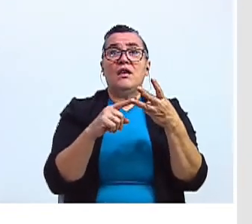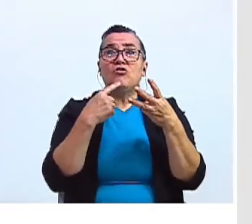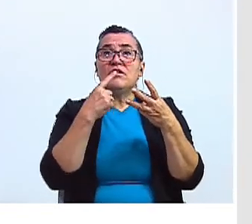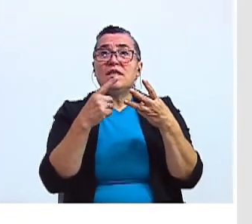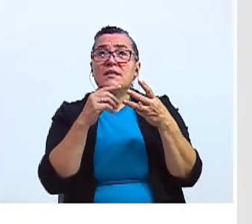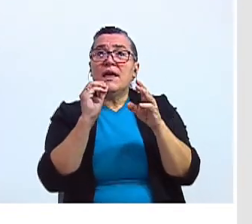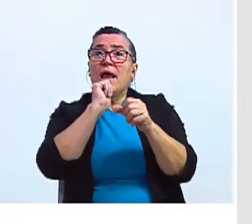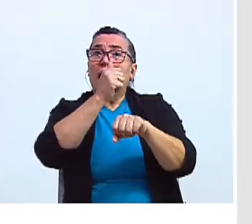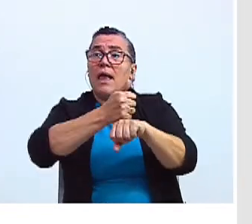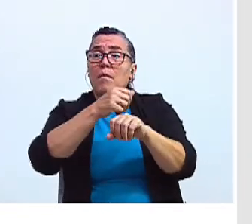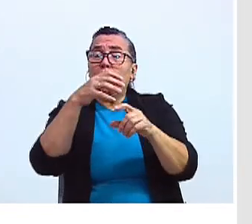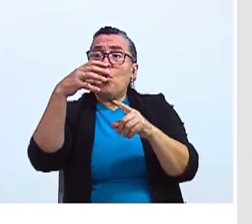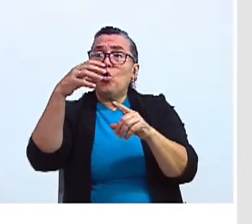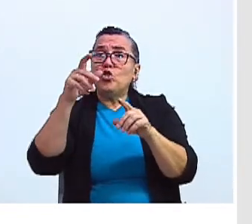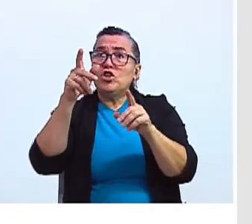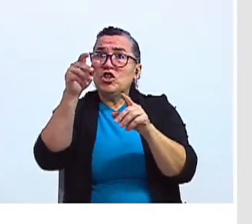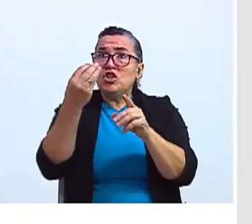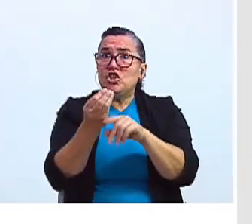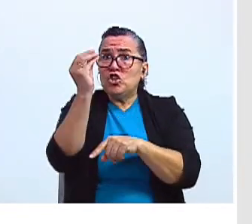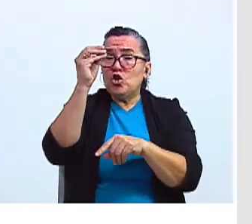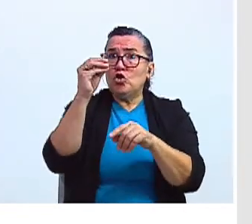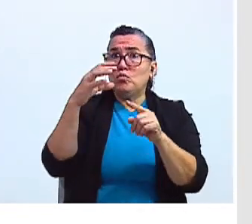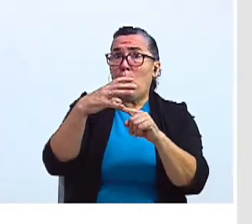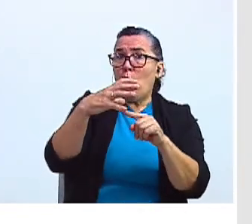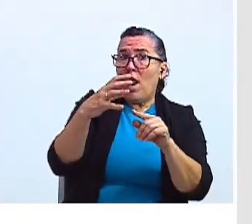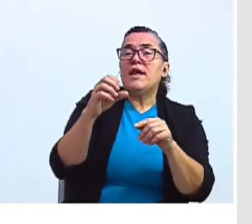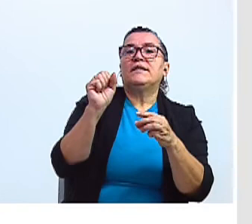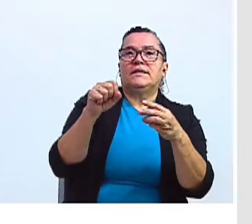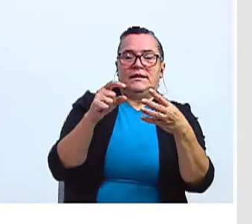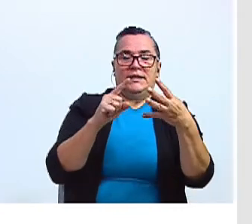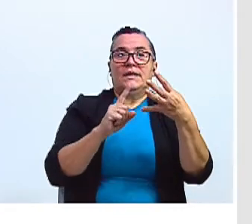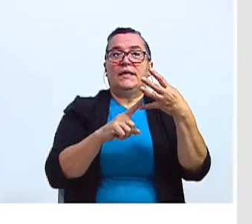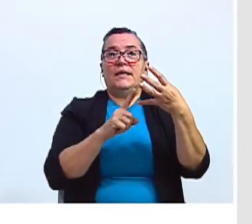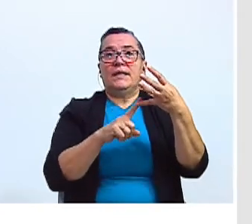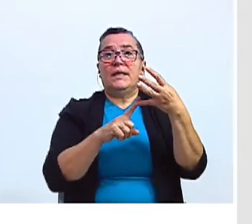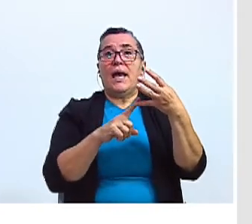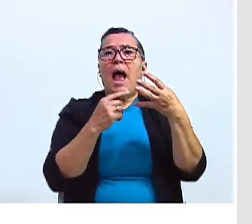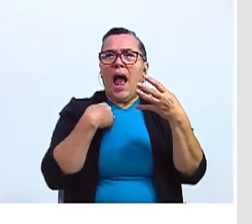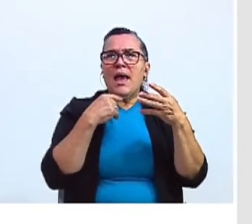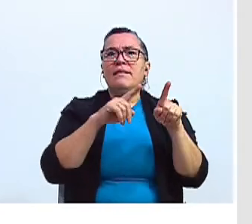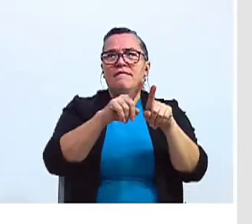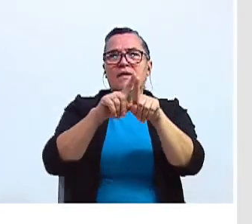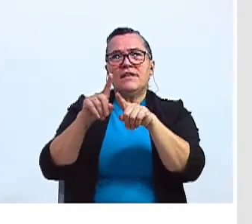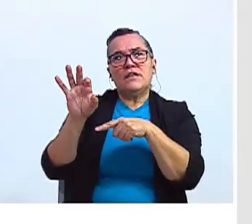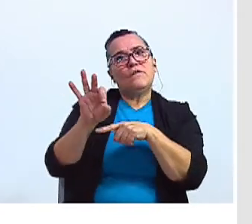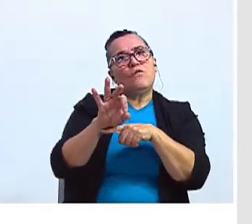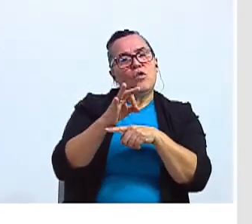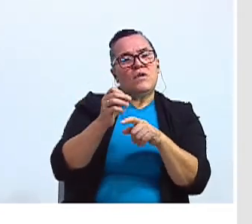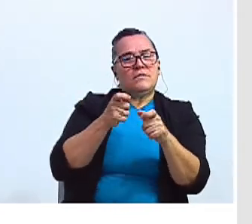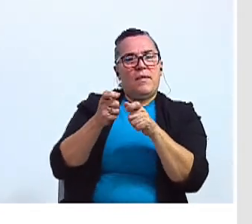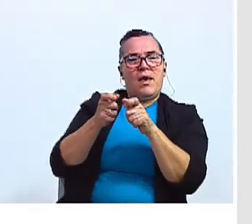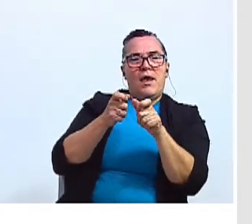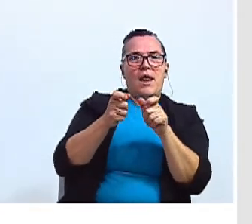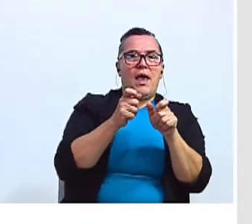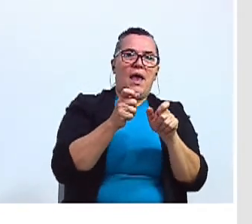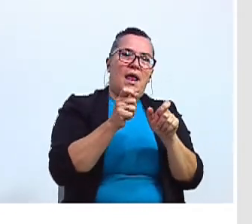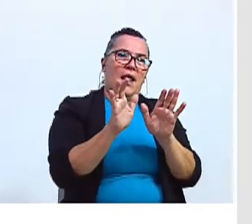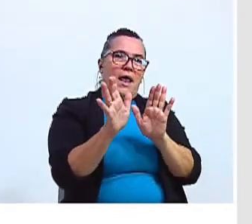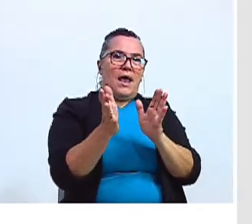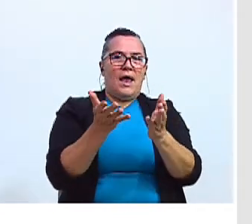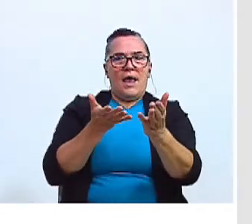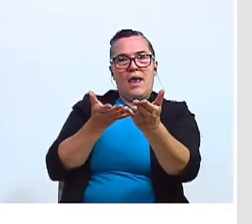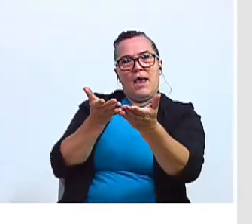formed by popular kids. That's right. And there are different ways to deal with cliques.